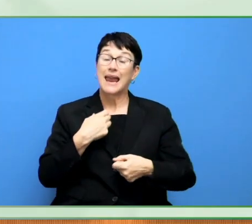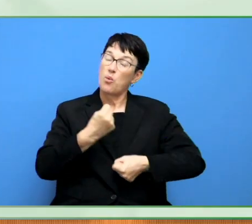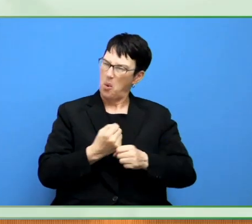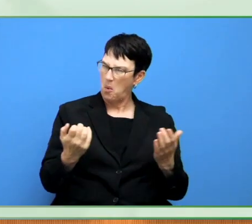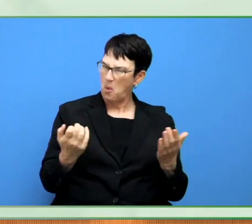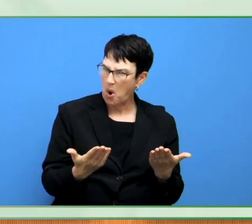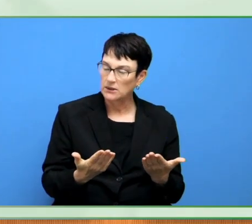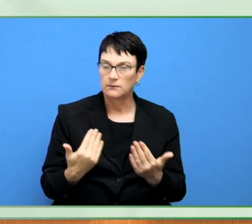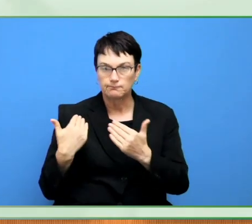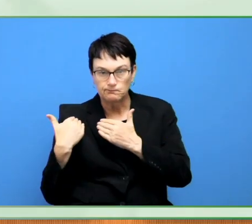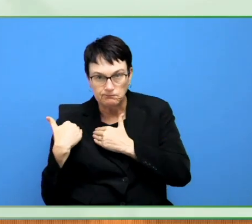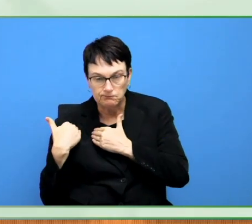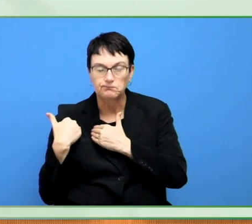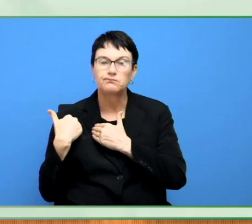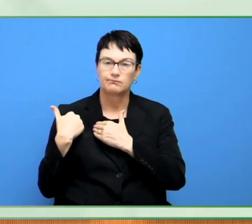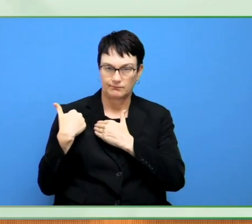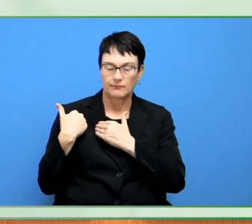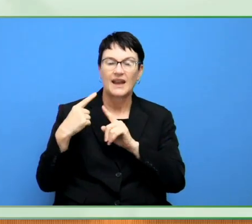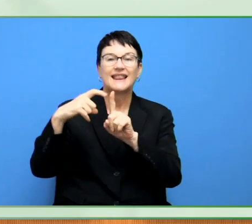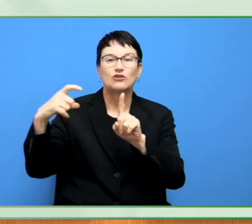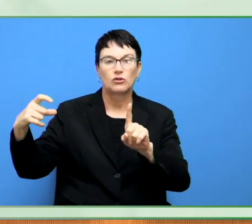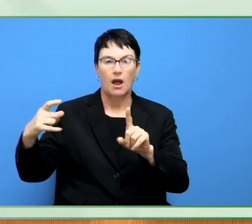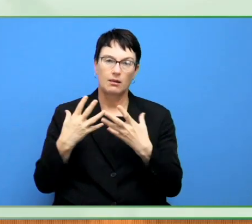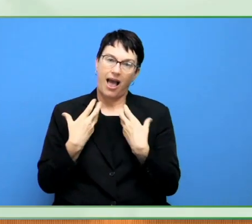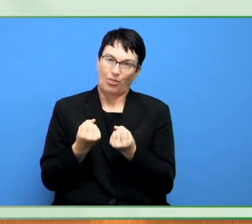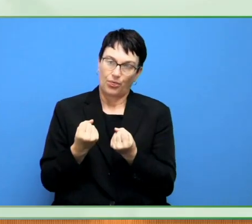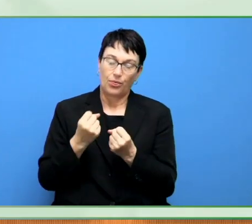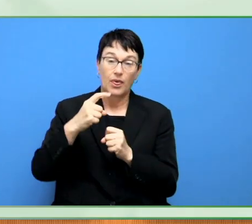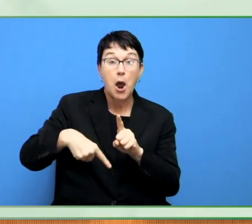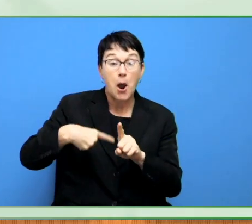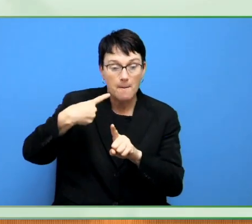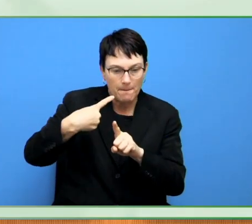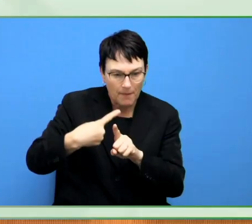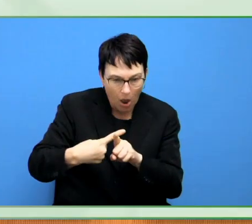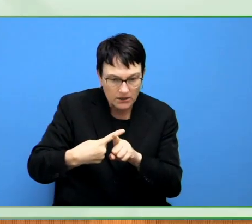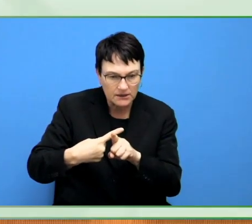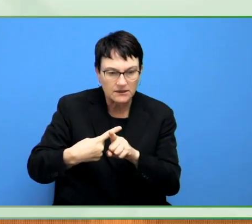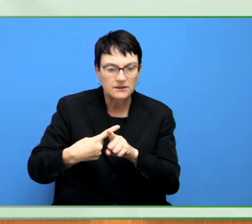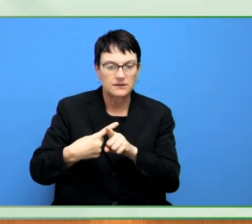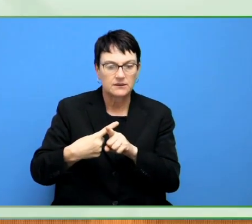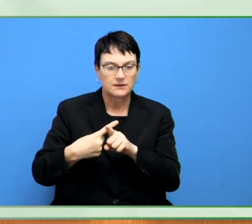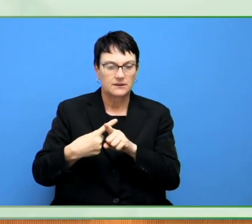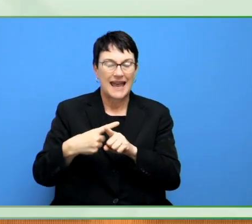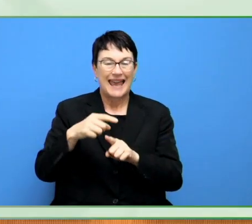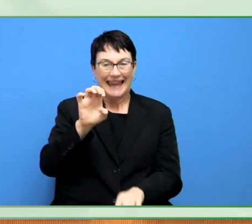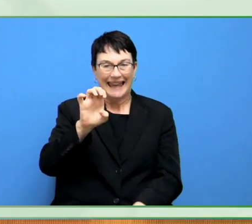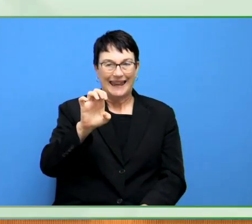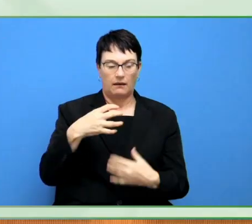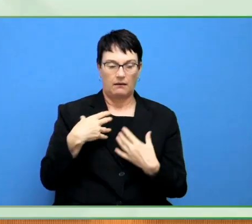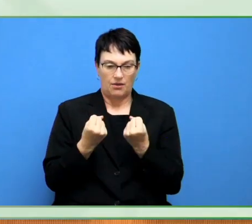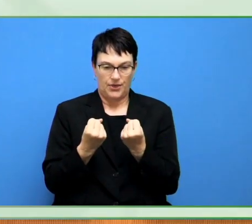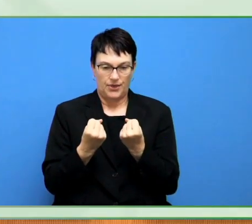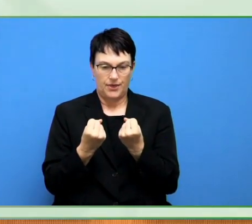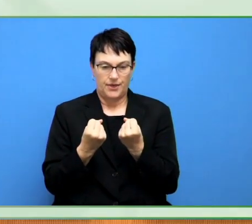a co-chair of media accessibility. I work with WHO World Health Organization on standardizing